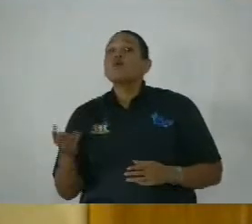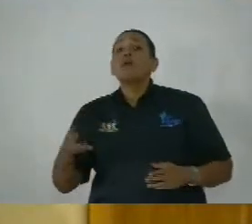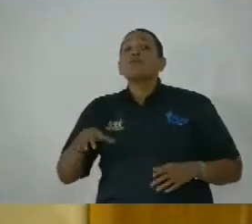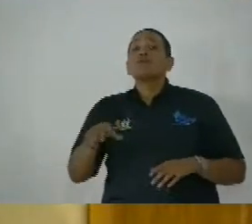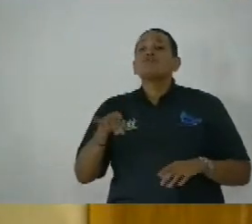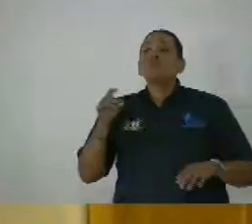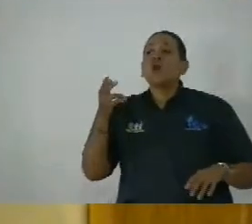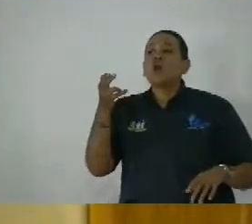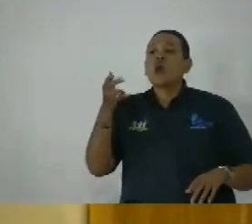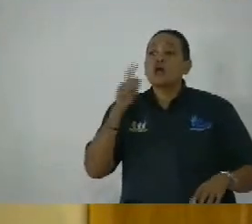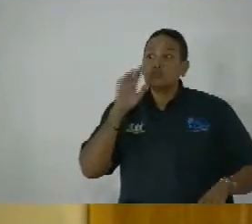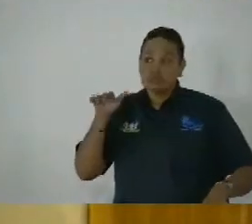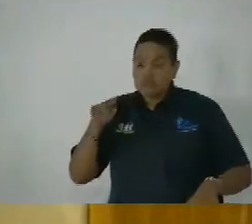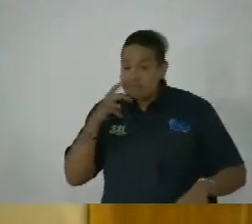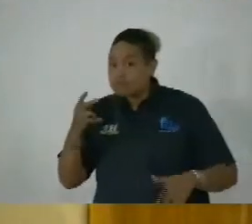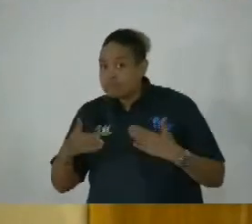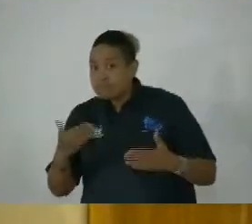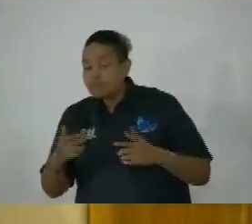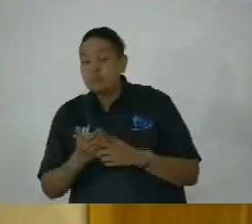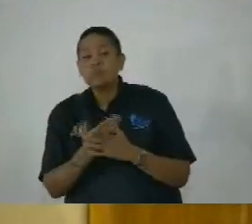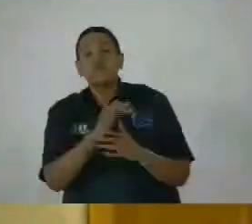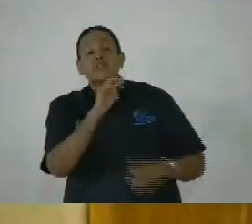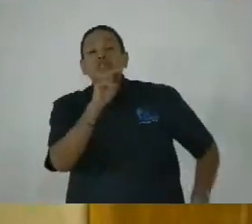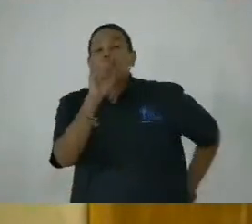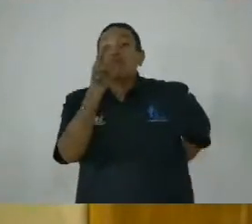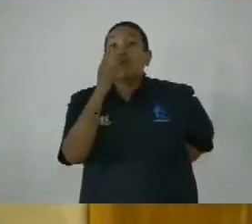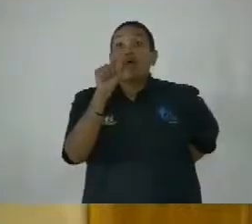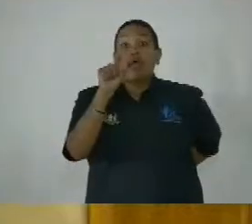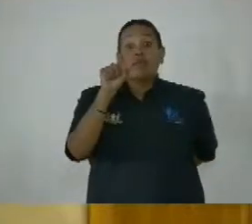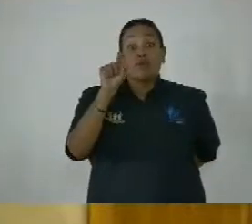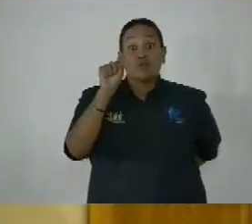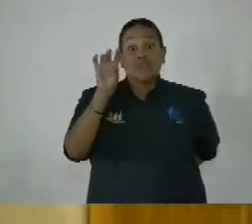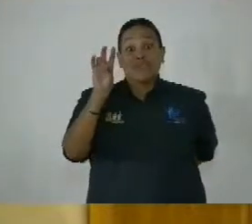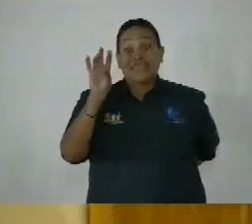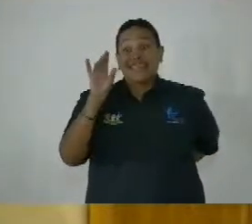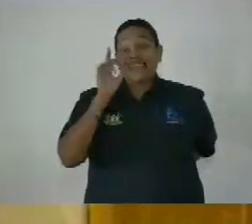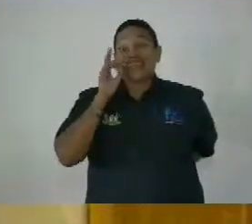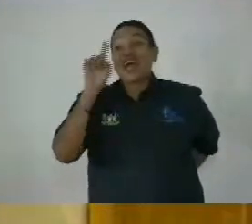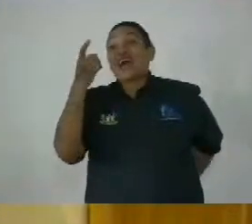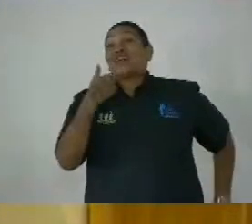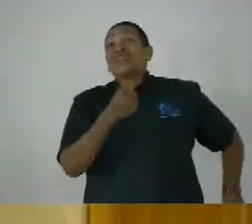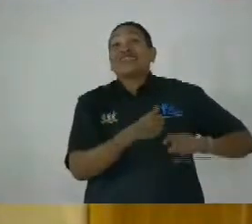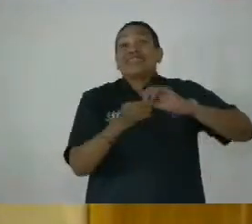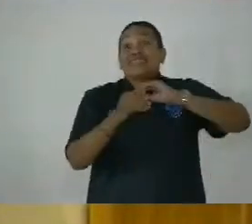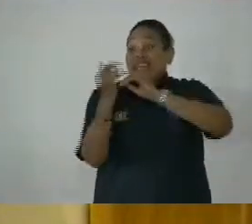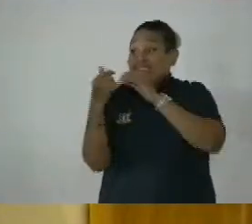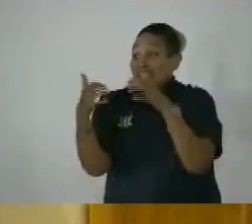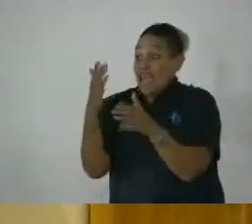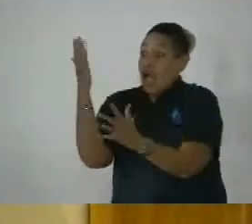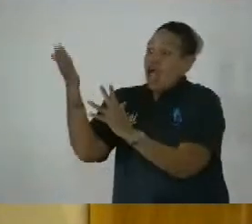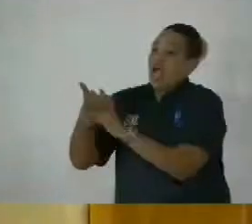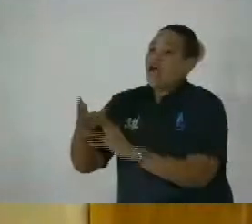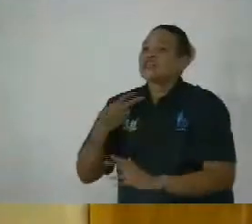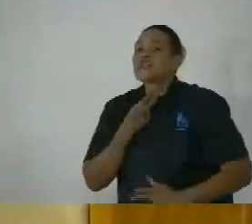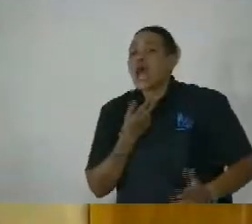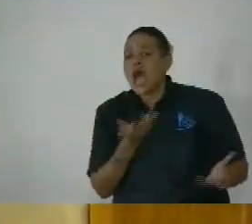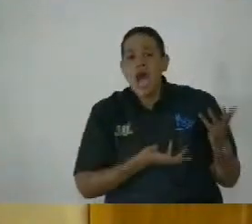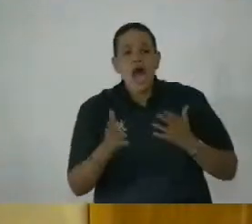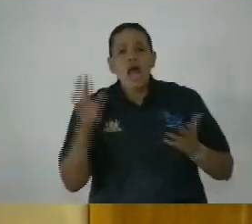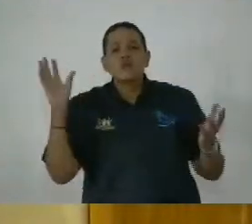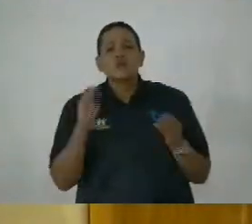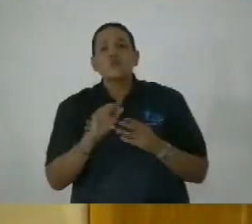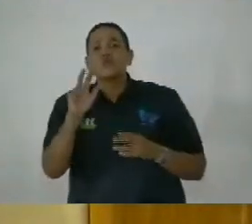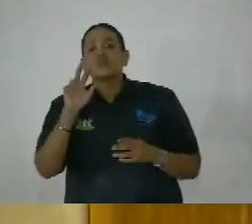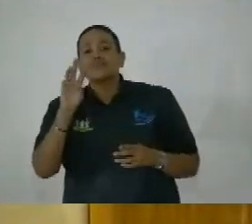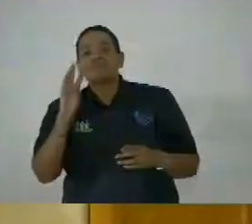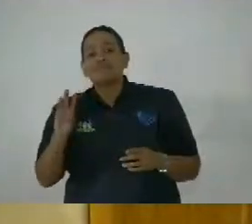is paying dividends. Between January 1 and April 26, not only did we disrupt a lot of gangs, a total of 356